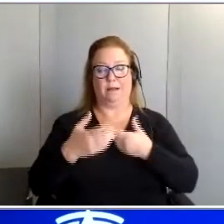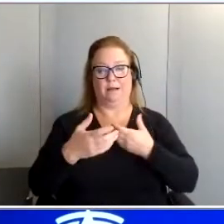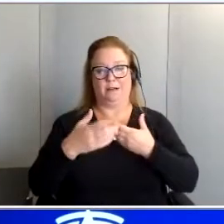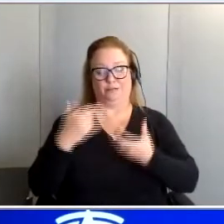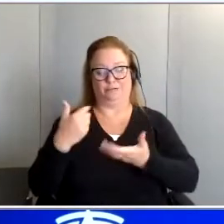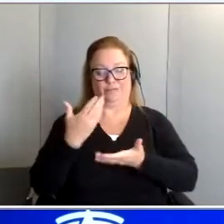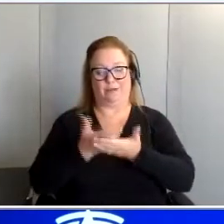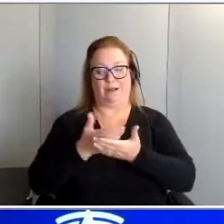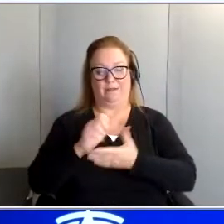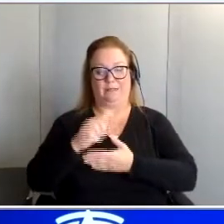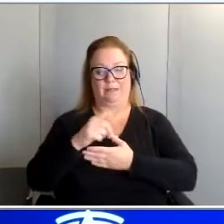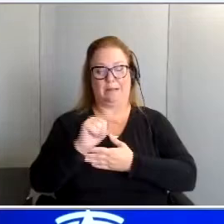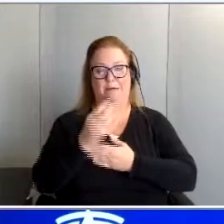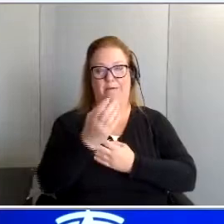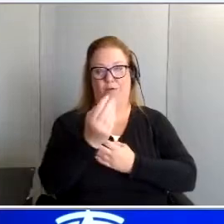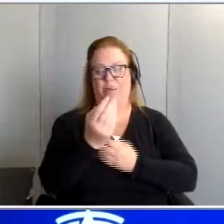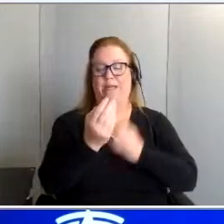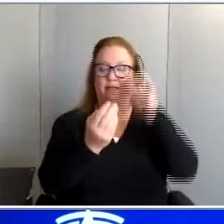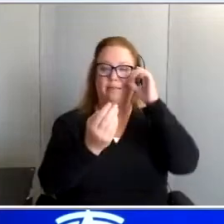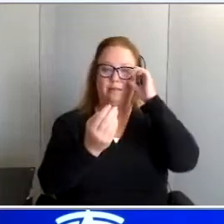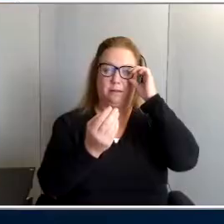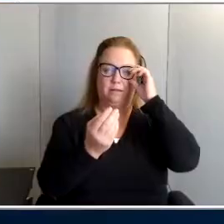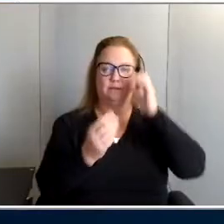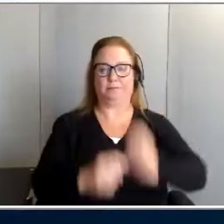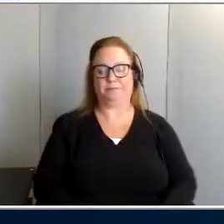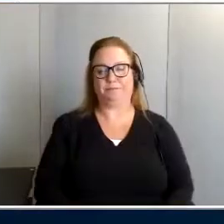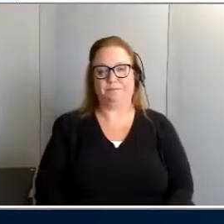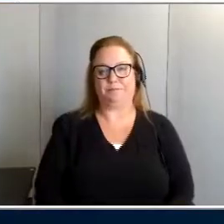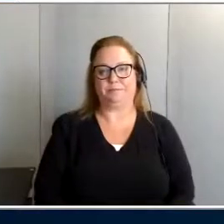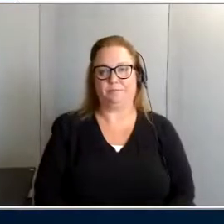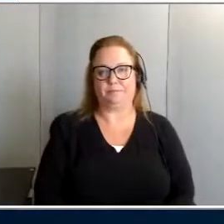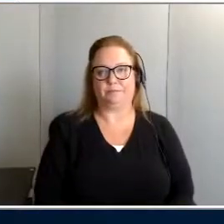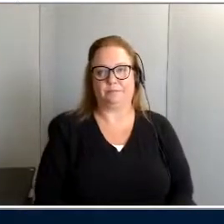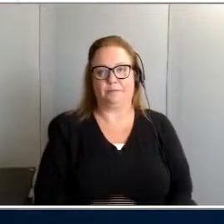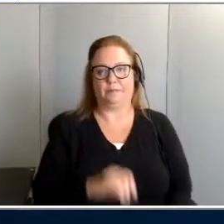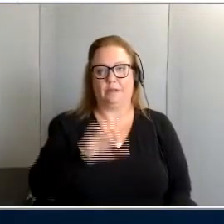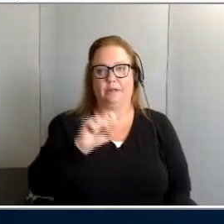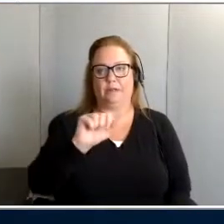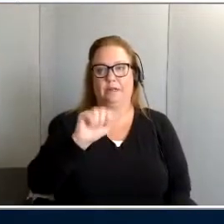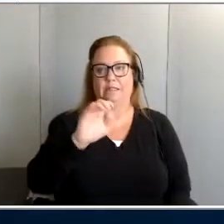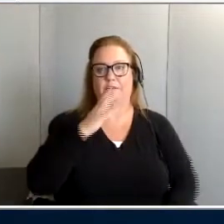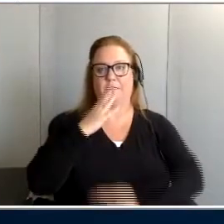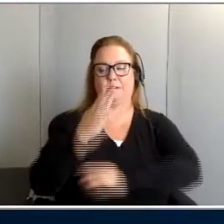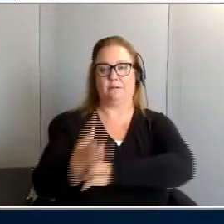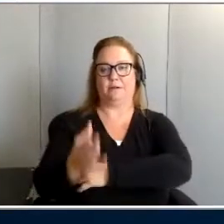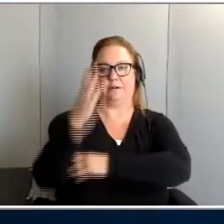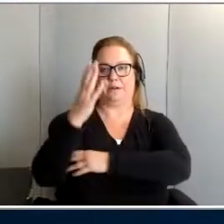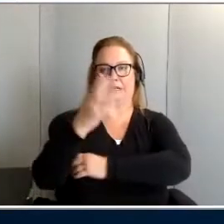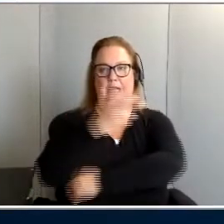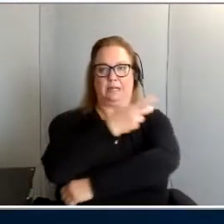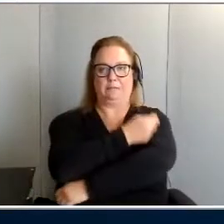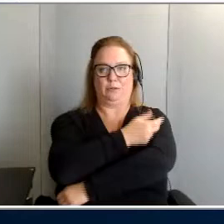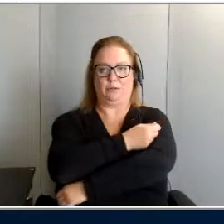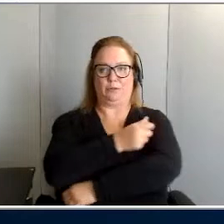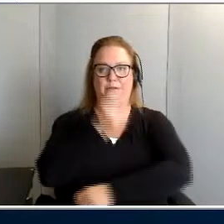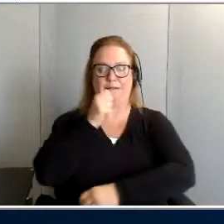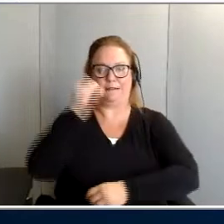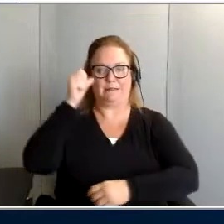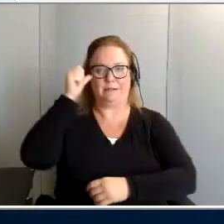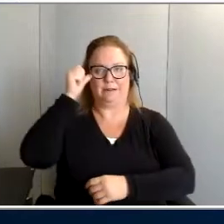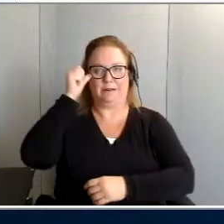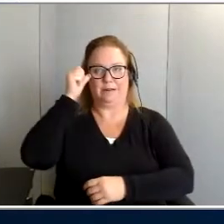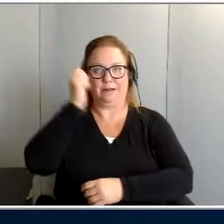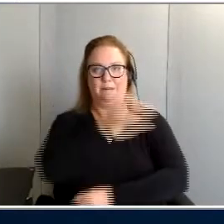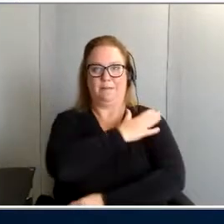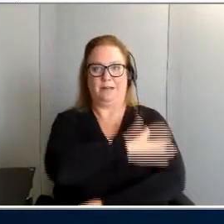if you get it around that time or just a little bit later. All right, you'll be happy to know. Isaac says, good morning, got his booster yesterday, but he's up and that arm is hurting. What